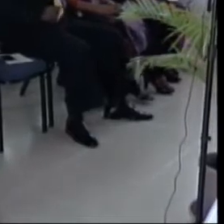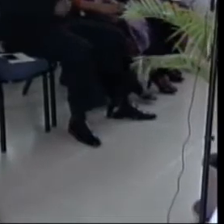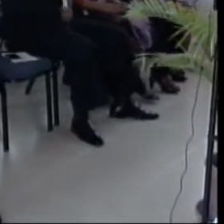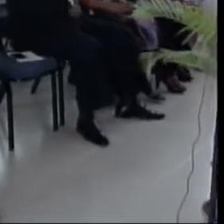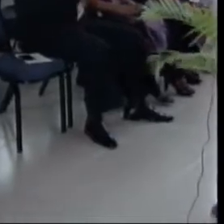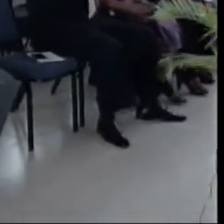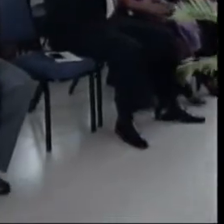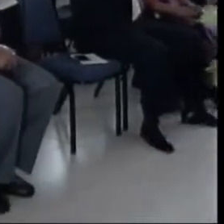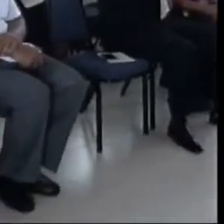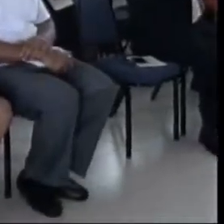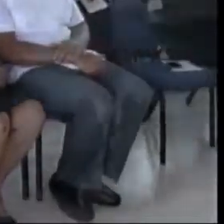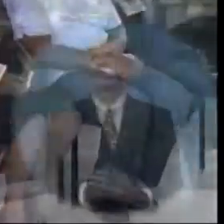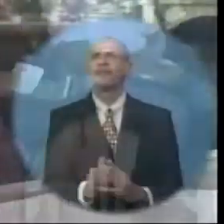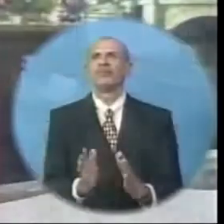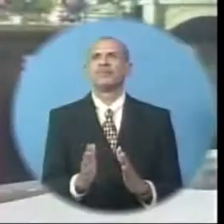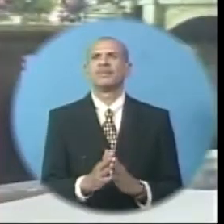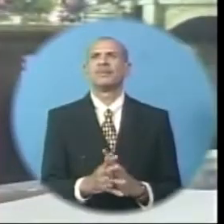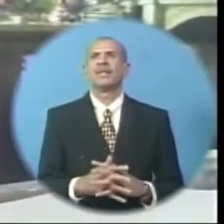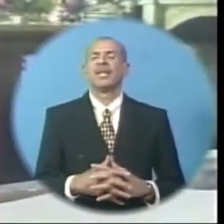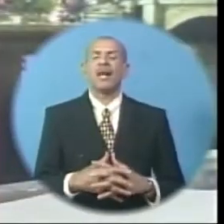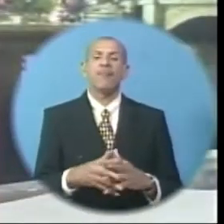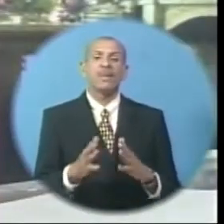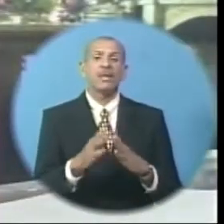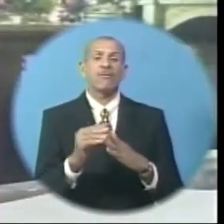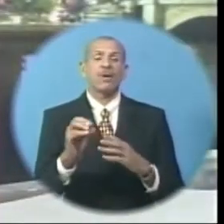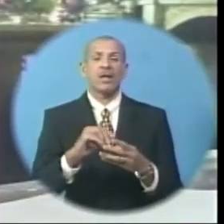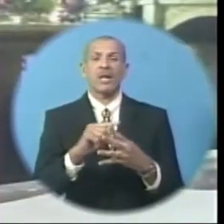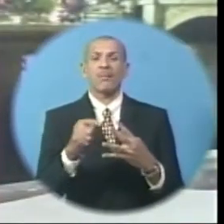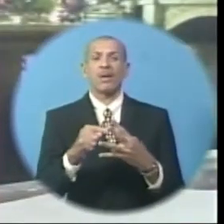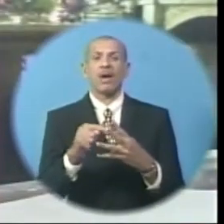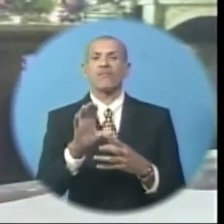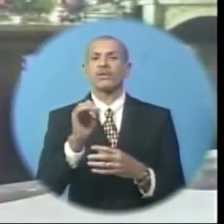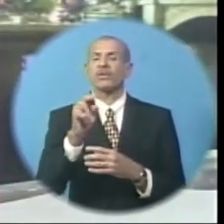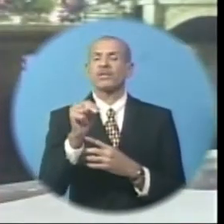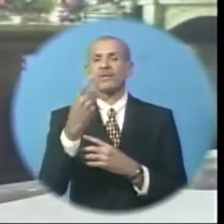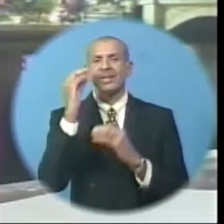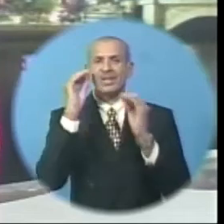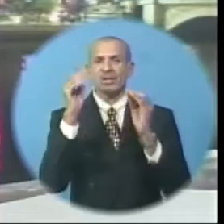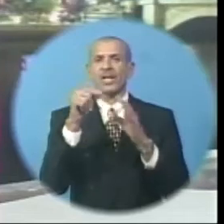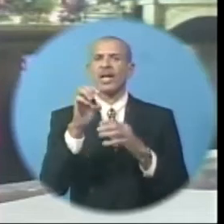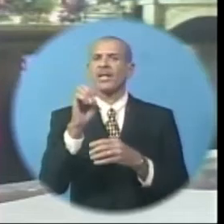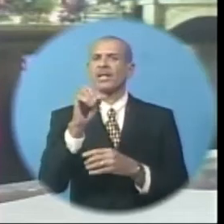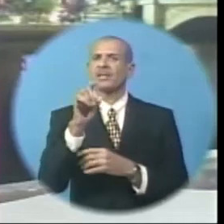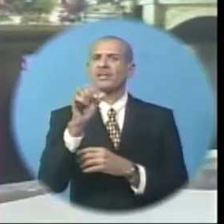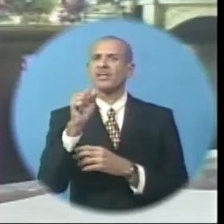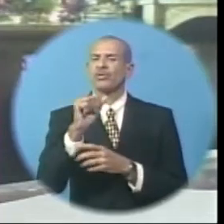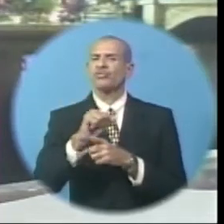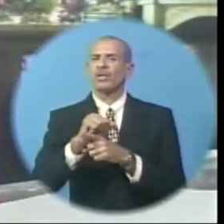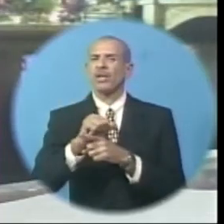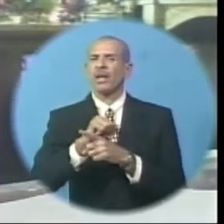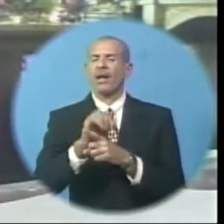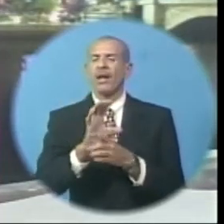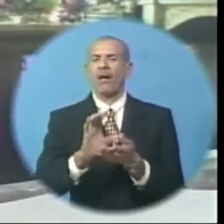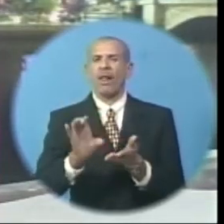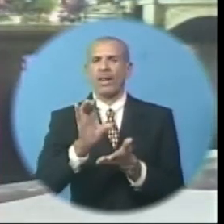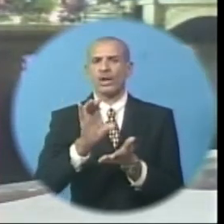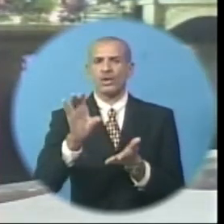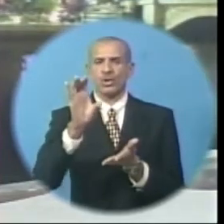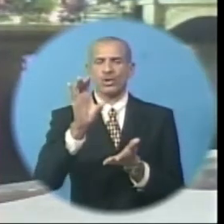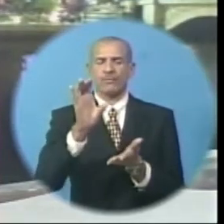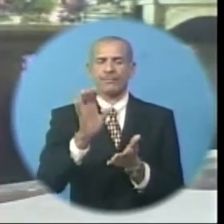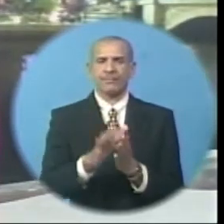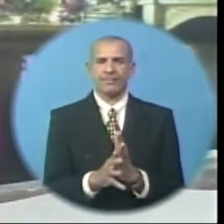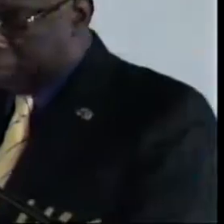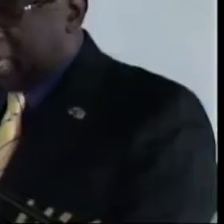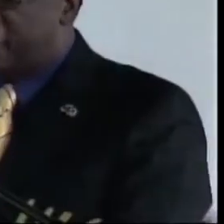during an orientation session for a number of courses for teachers at Erdeston Teachers Training College.